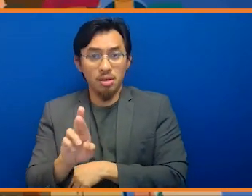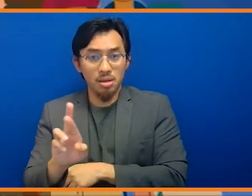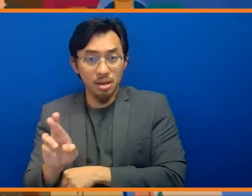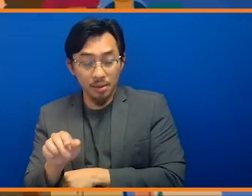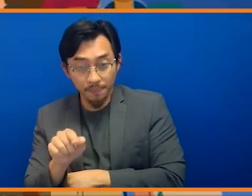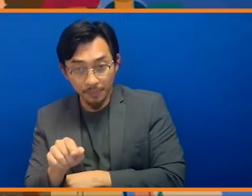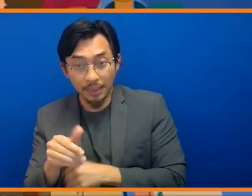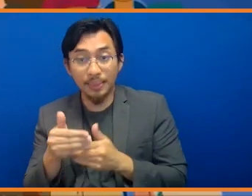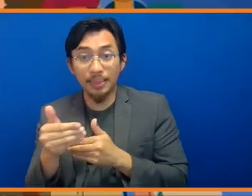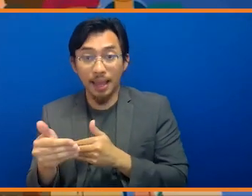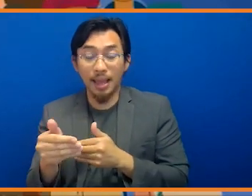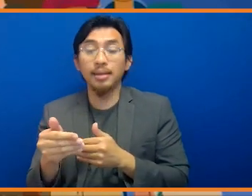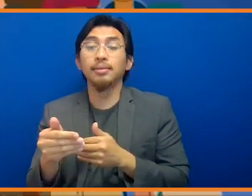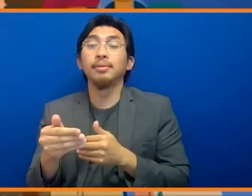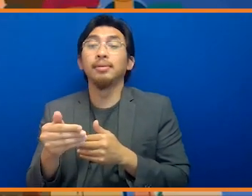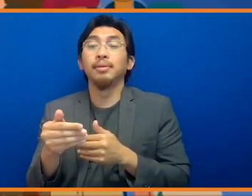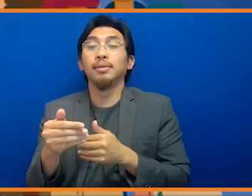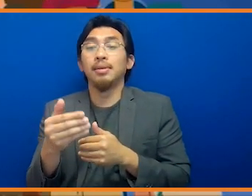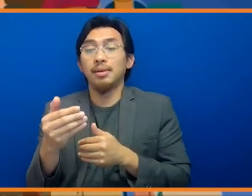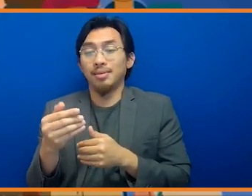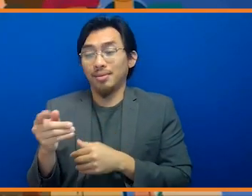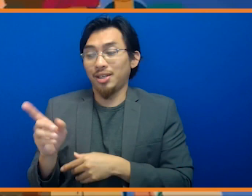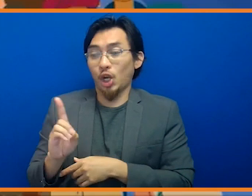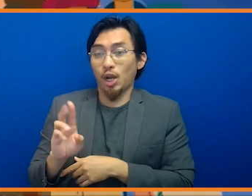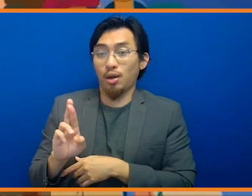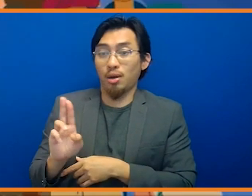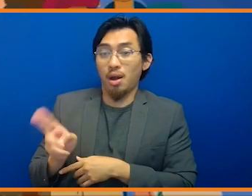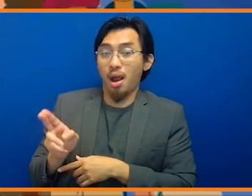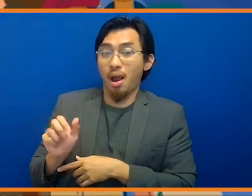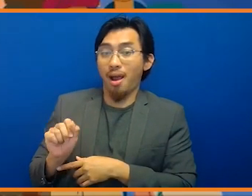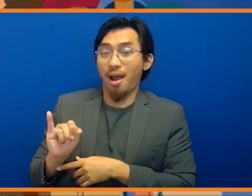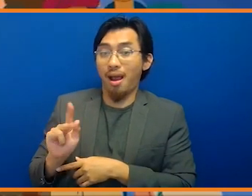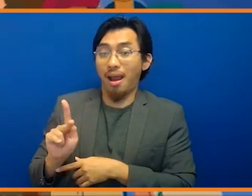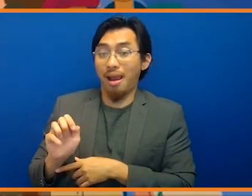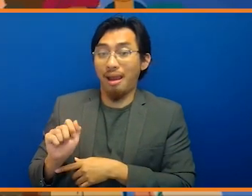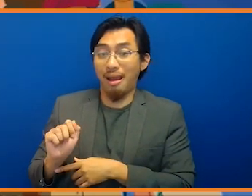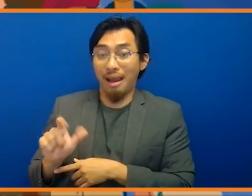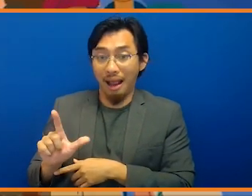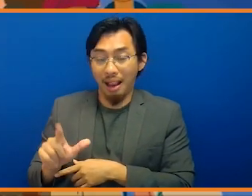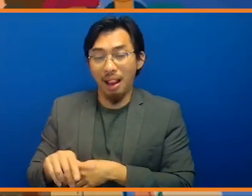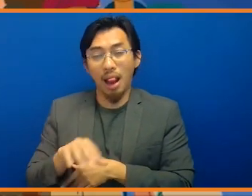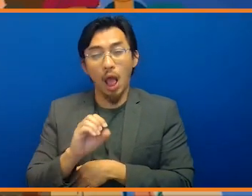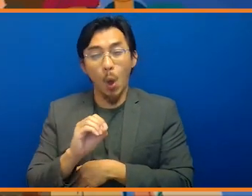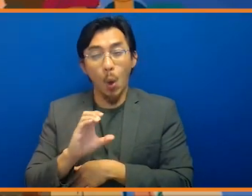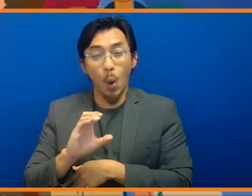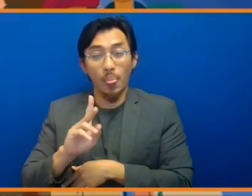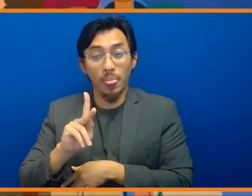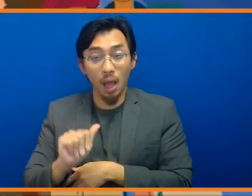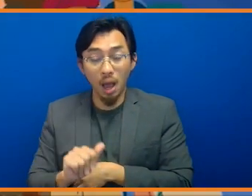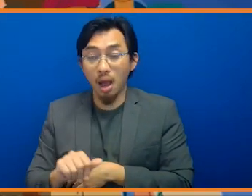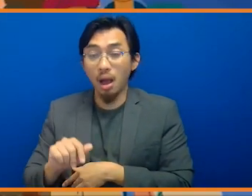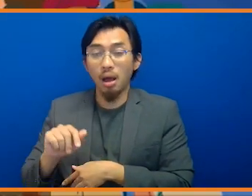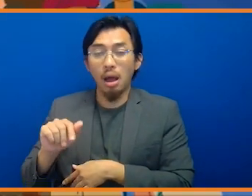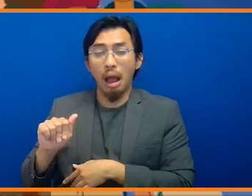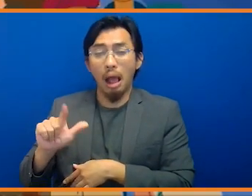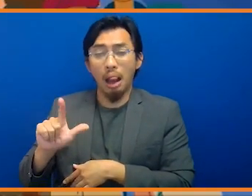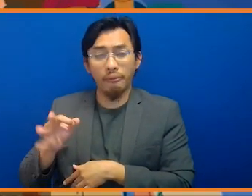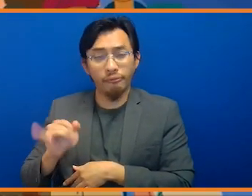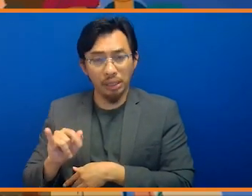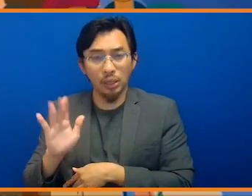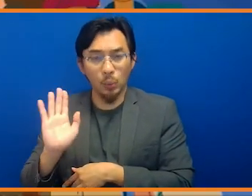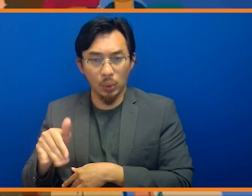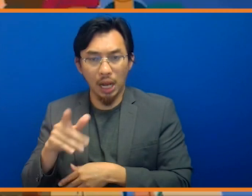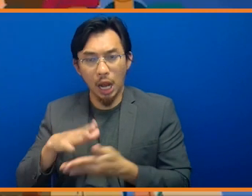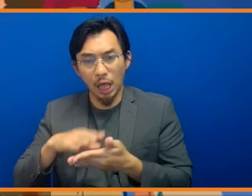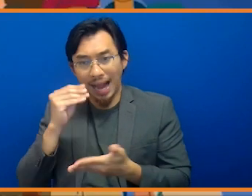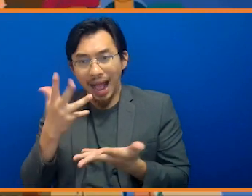then on the following session with Dr. Haekal, Dr. Okta, Dr. Alfi, and the others, you have learned